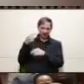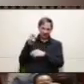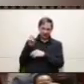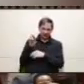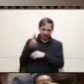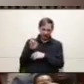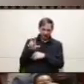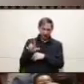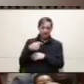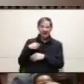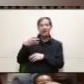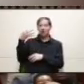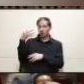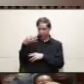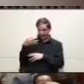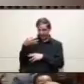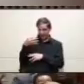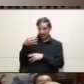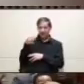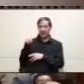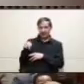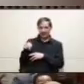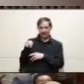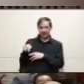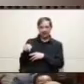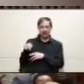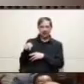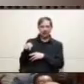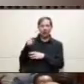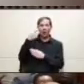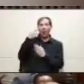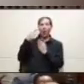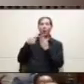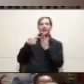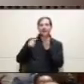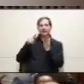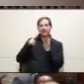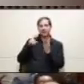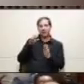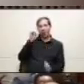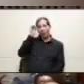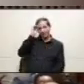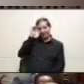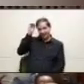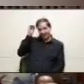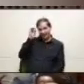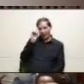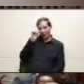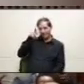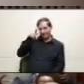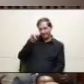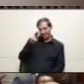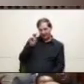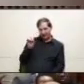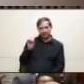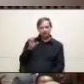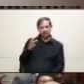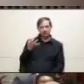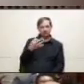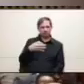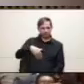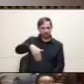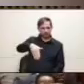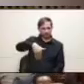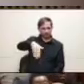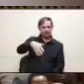But we have 3 audit opinions that we still foresee that they will be coming in the current year,